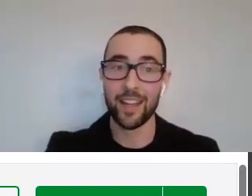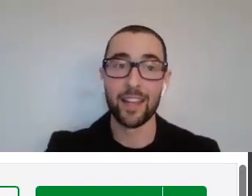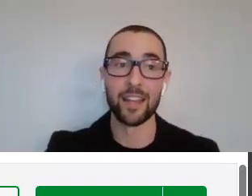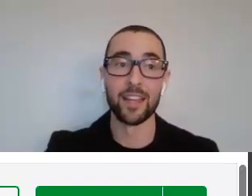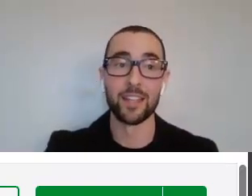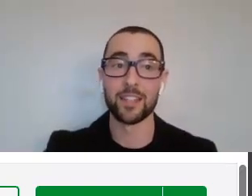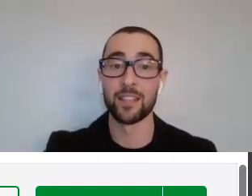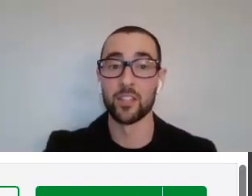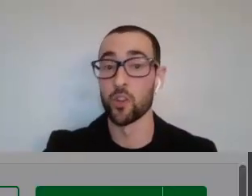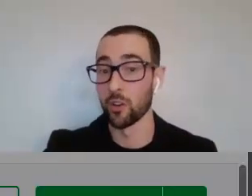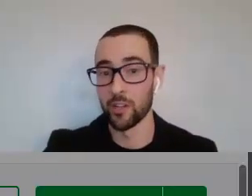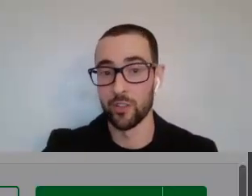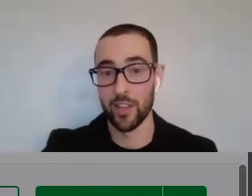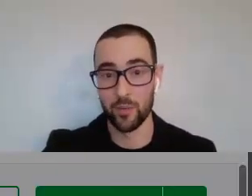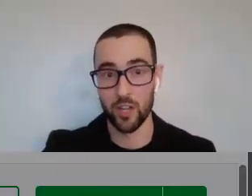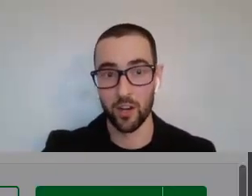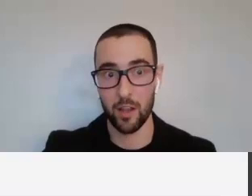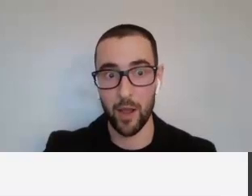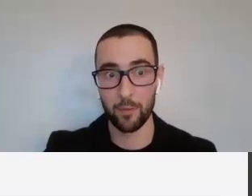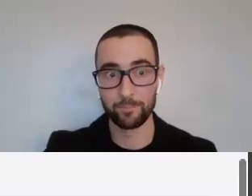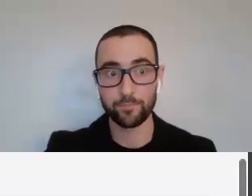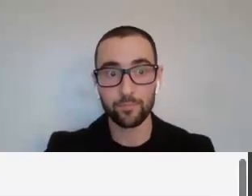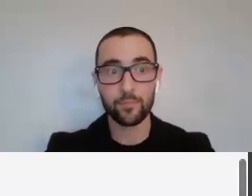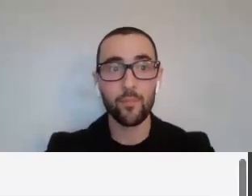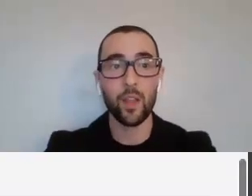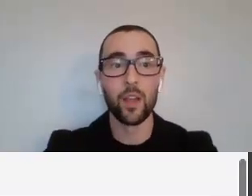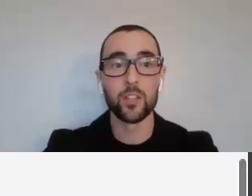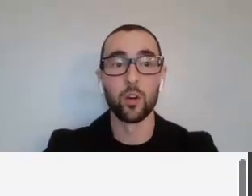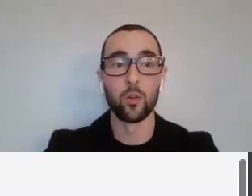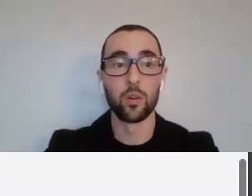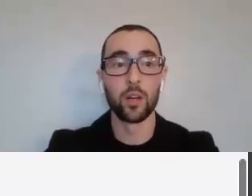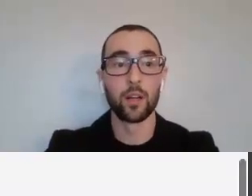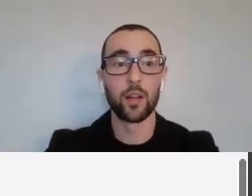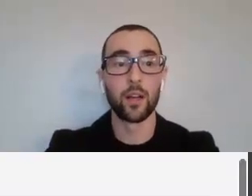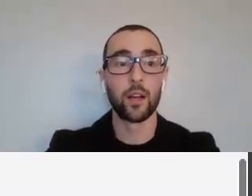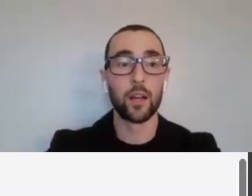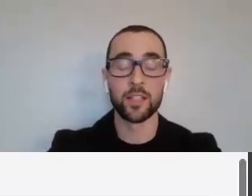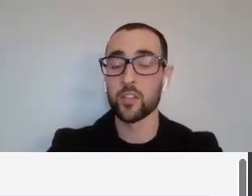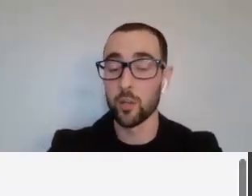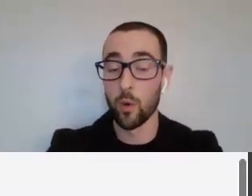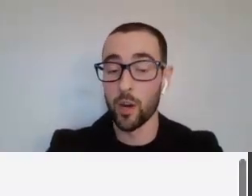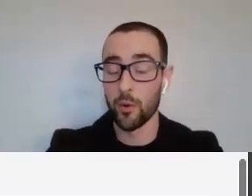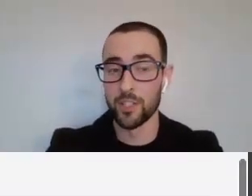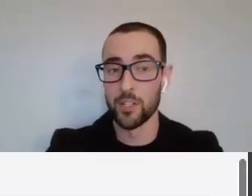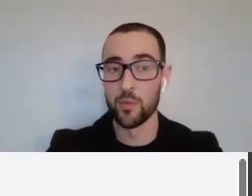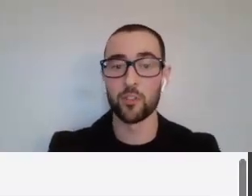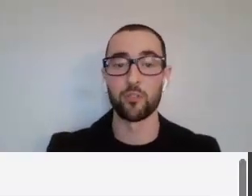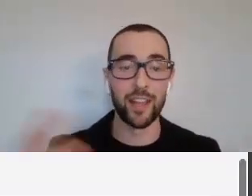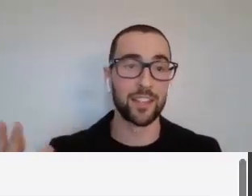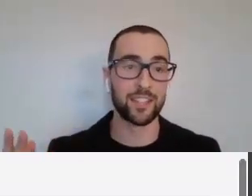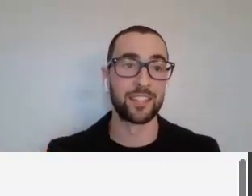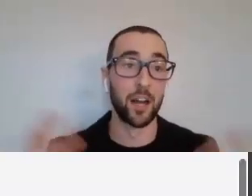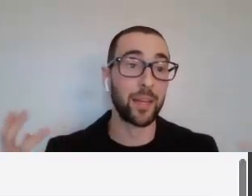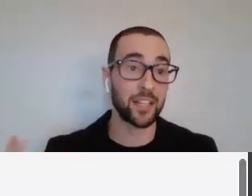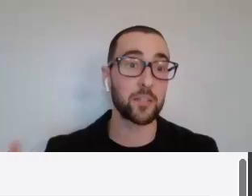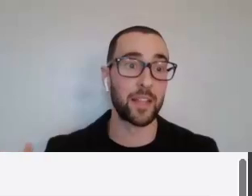around that is this journal entry that I was talking about. So essentially what we're going to do is